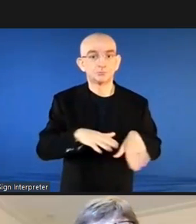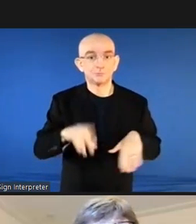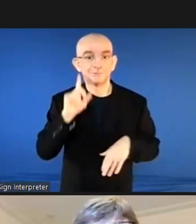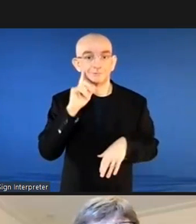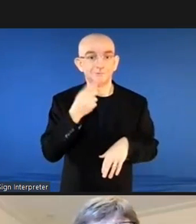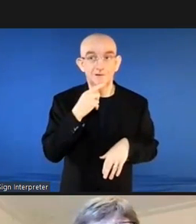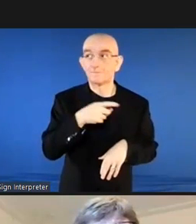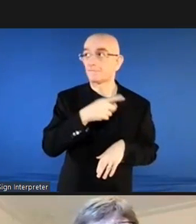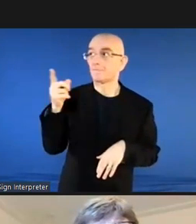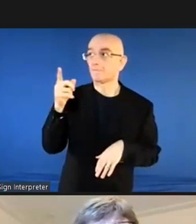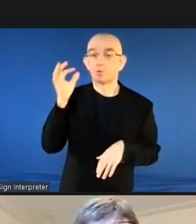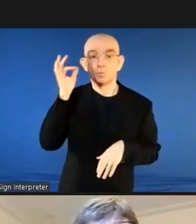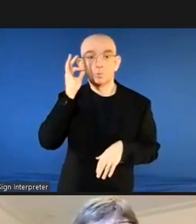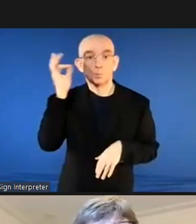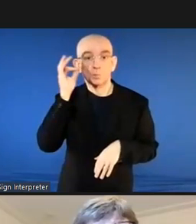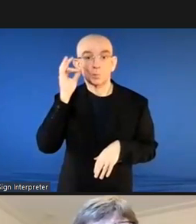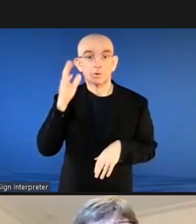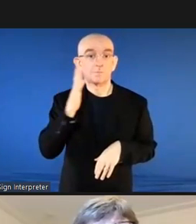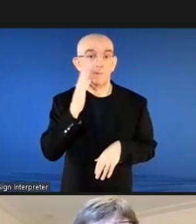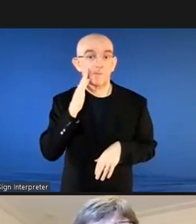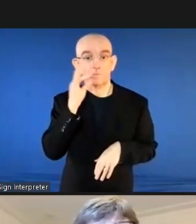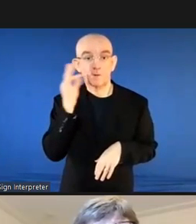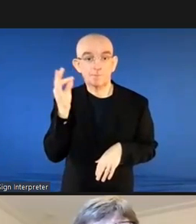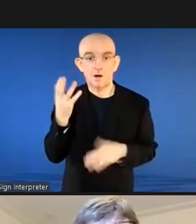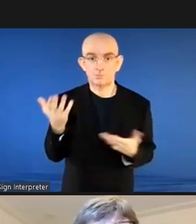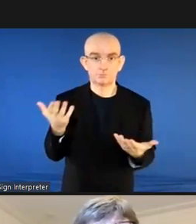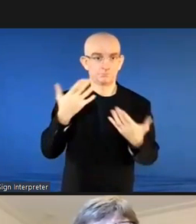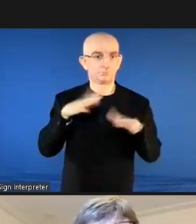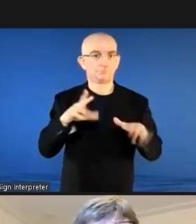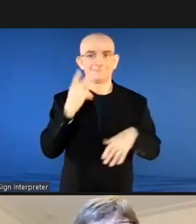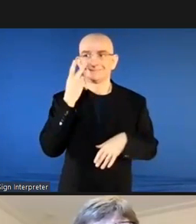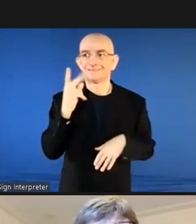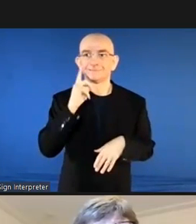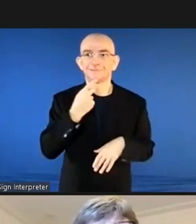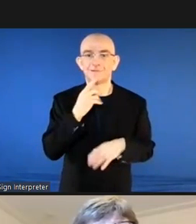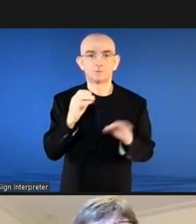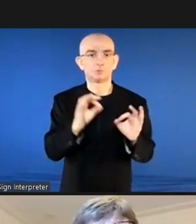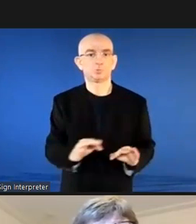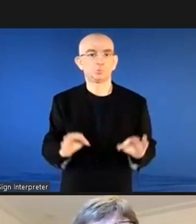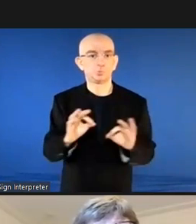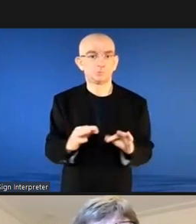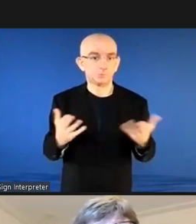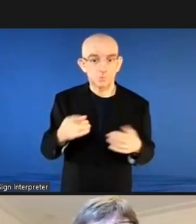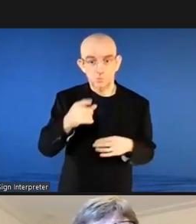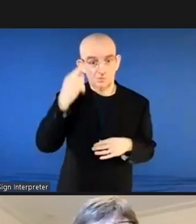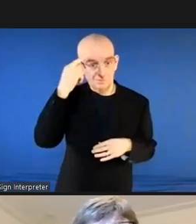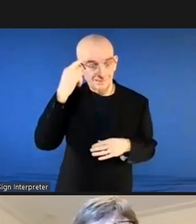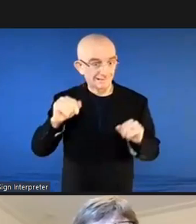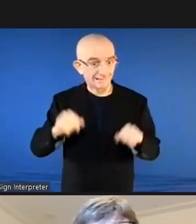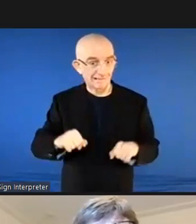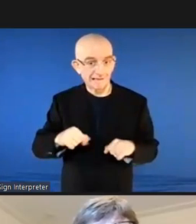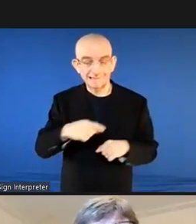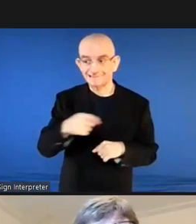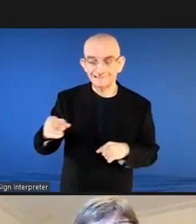think making sure that those young people have role models, have deaf adults that they can know they're not alone is really